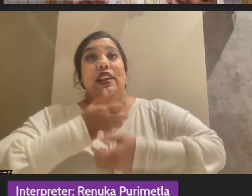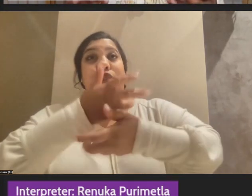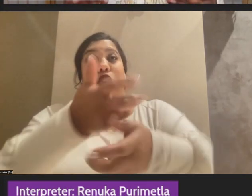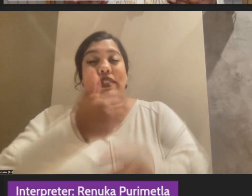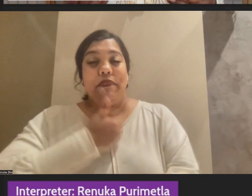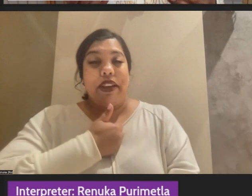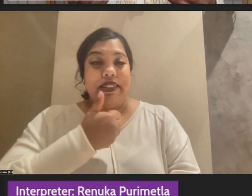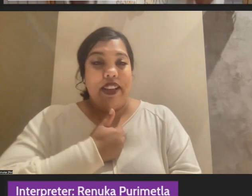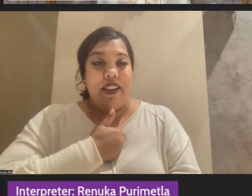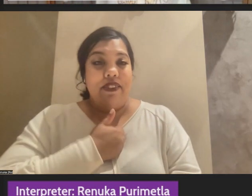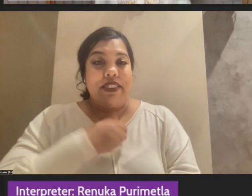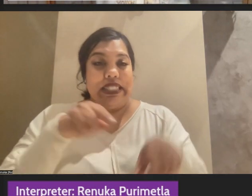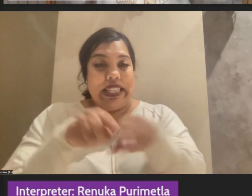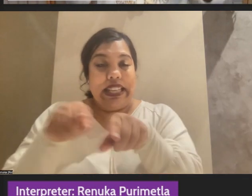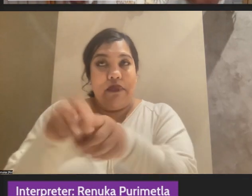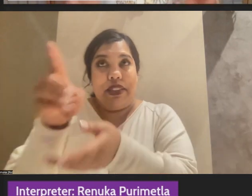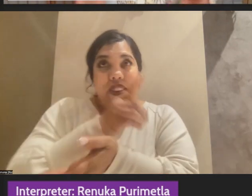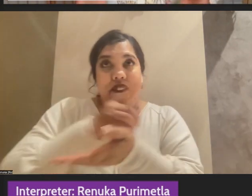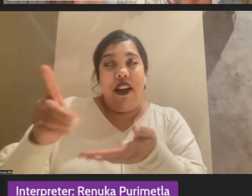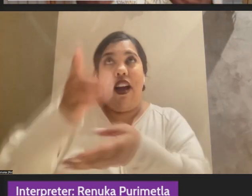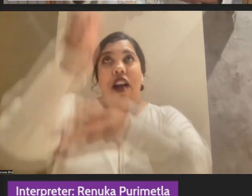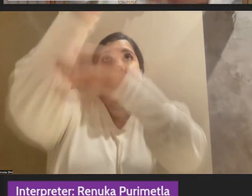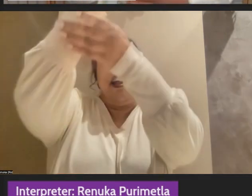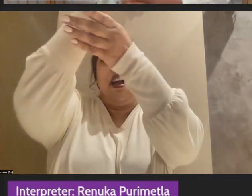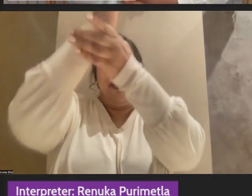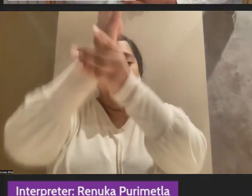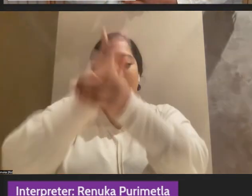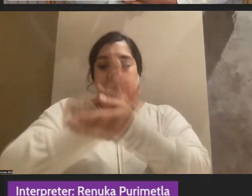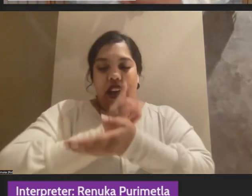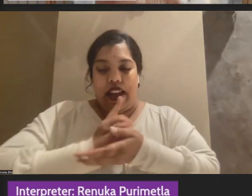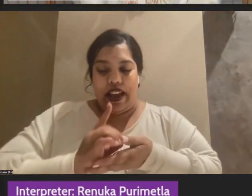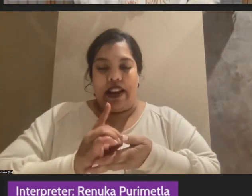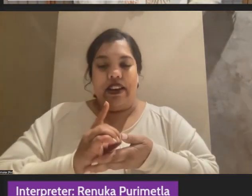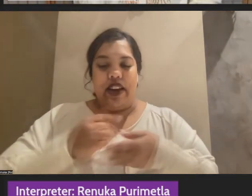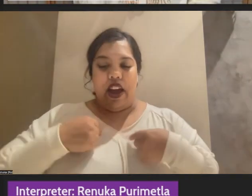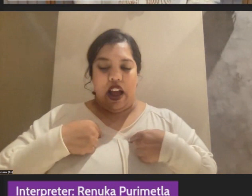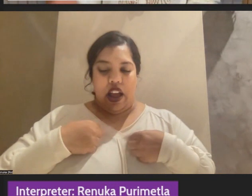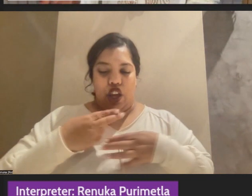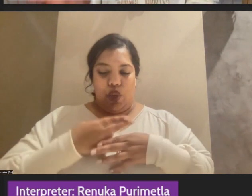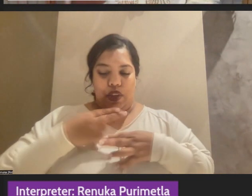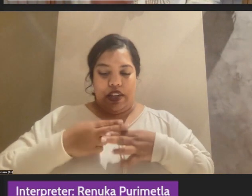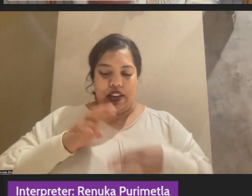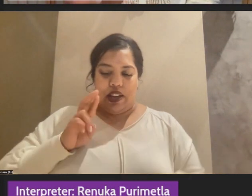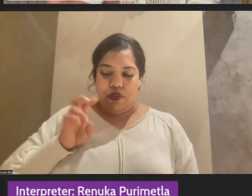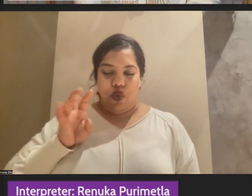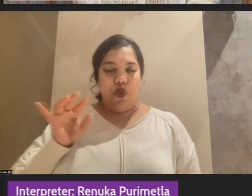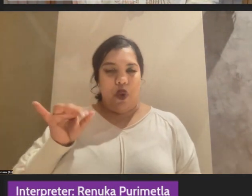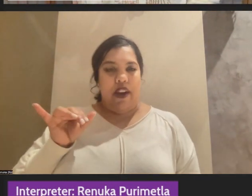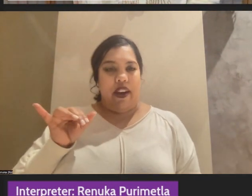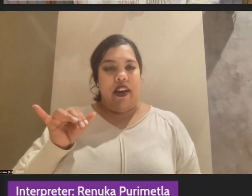divine while using the name Ray? Because Ray is my